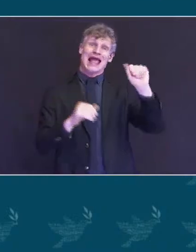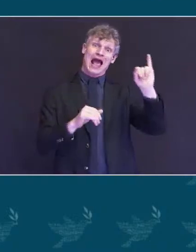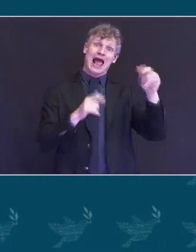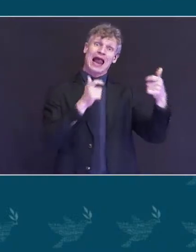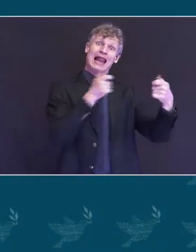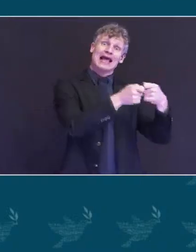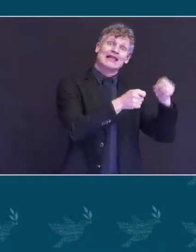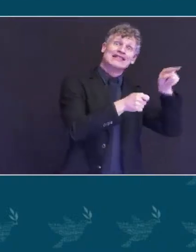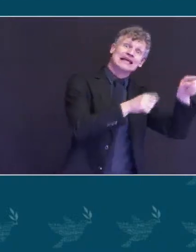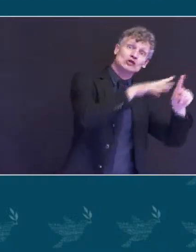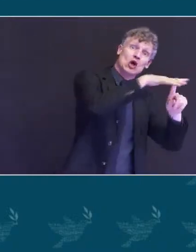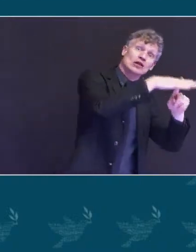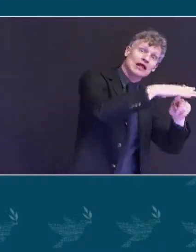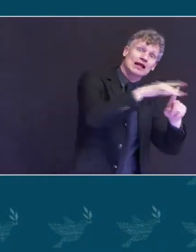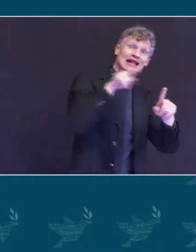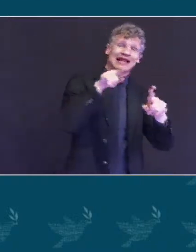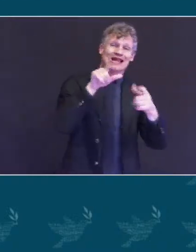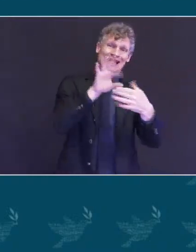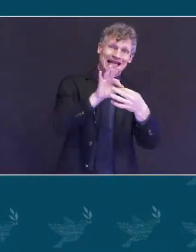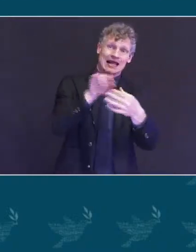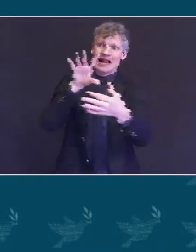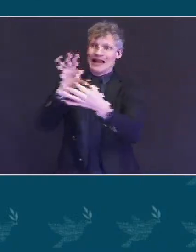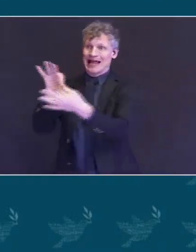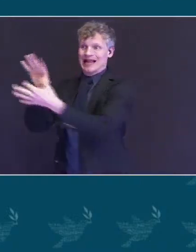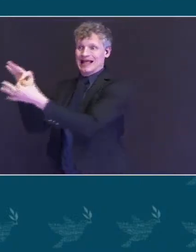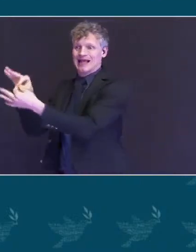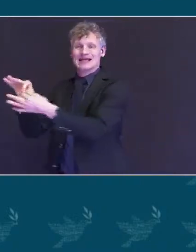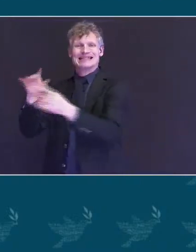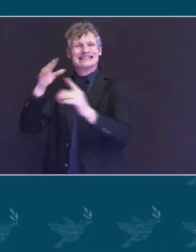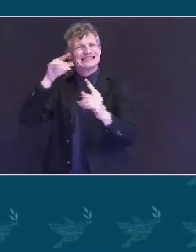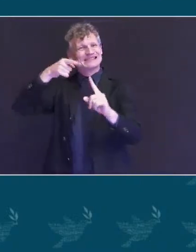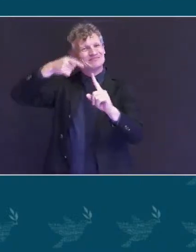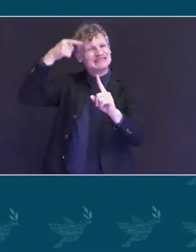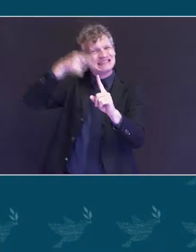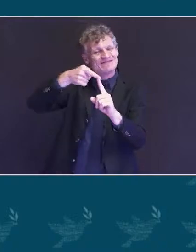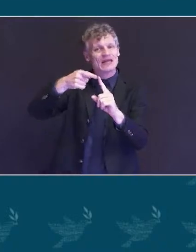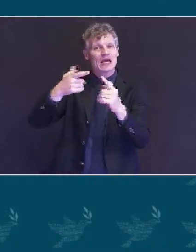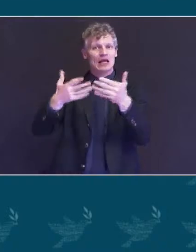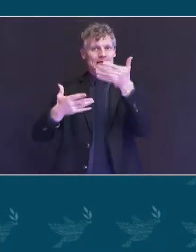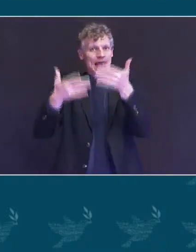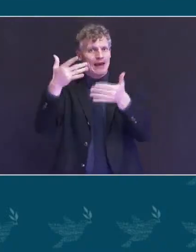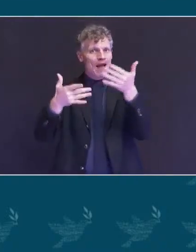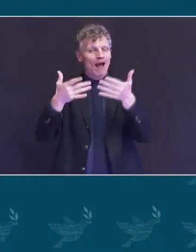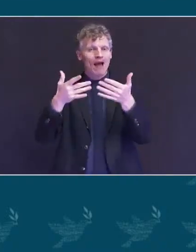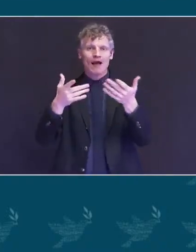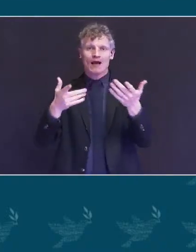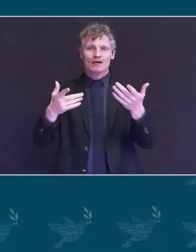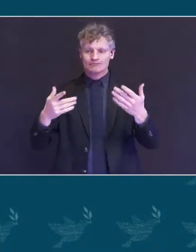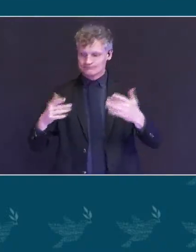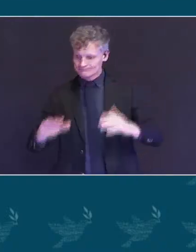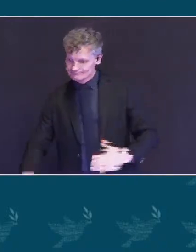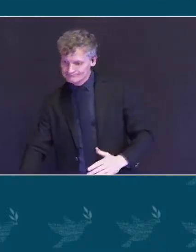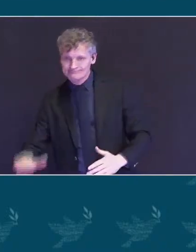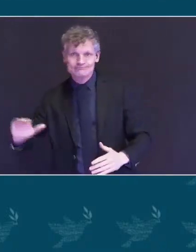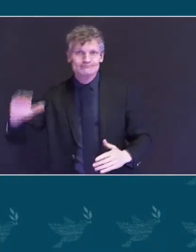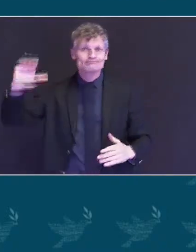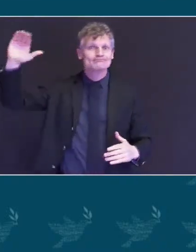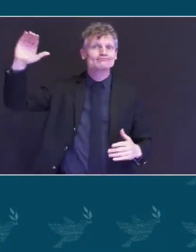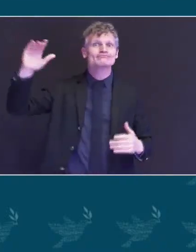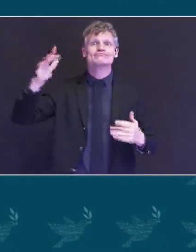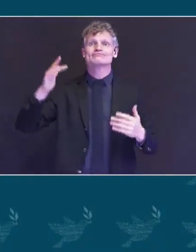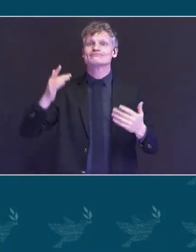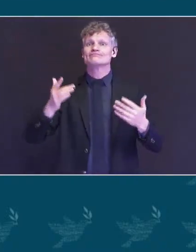contexts, with specific data for young people, for primary, secondary education,